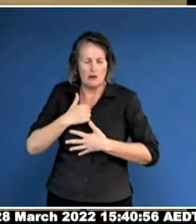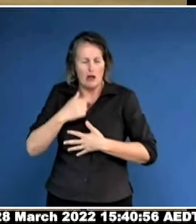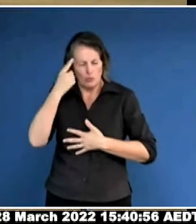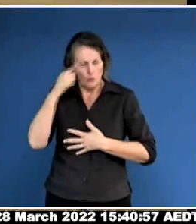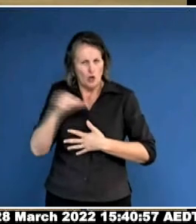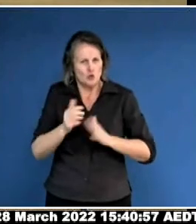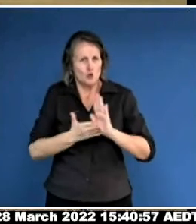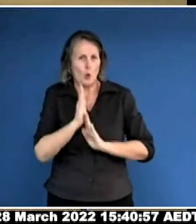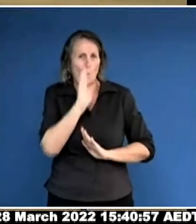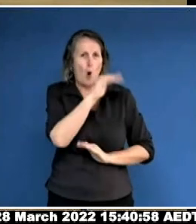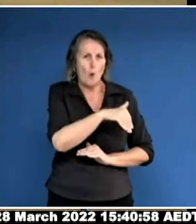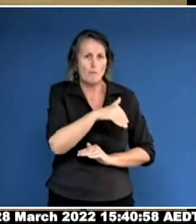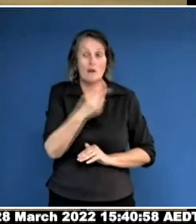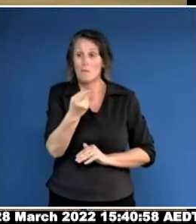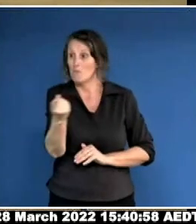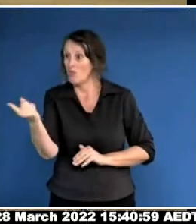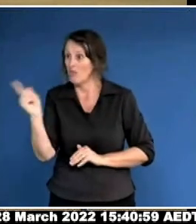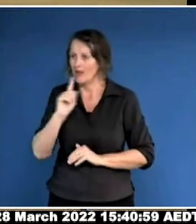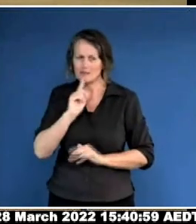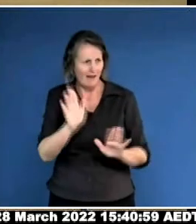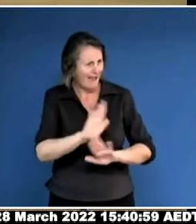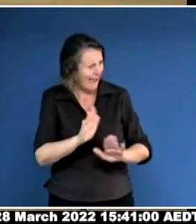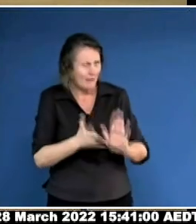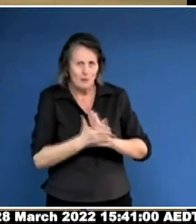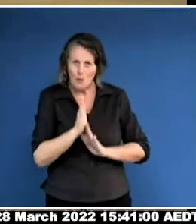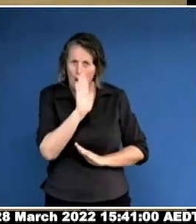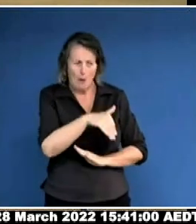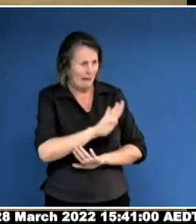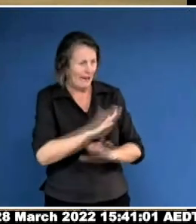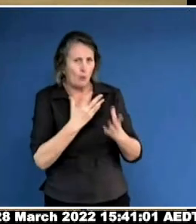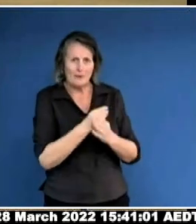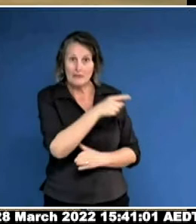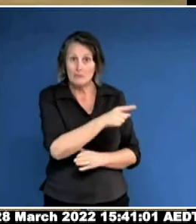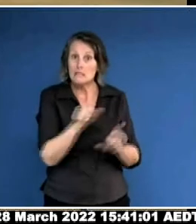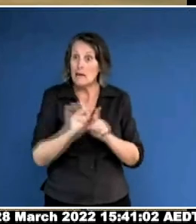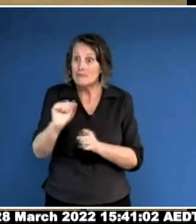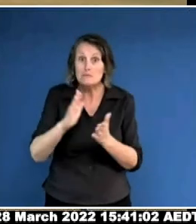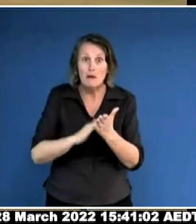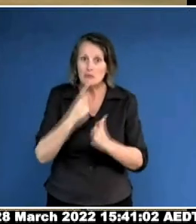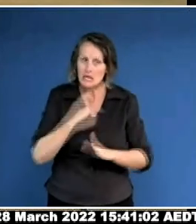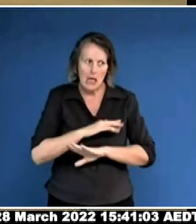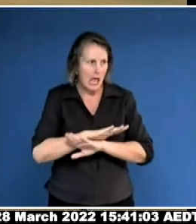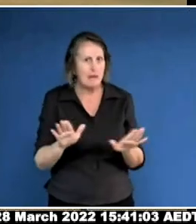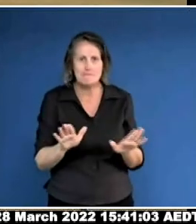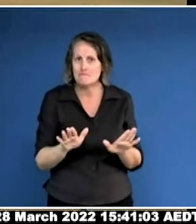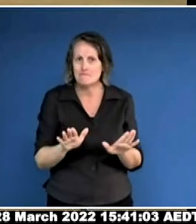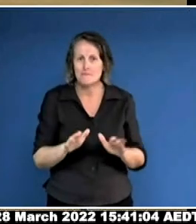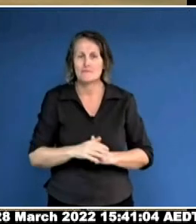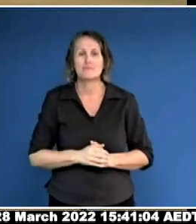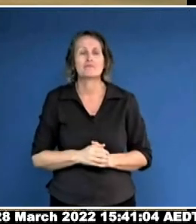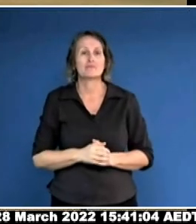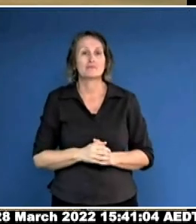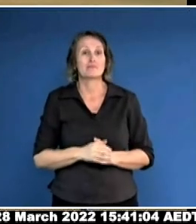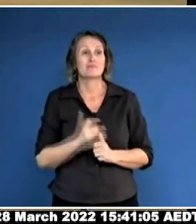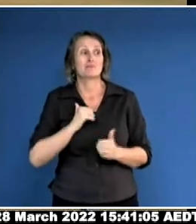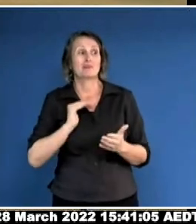home. The people talked with me and told me that I shouldn't go back. Even his mother told me to stay. When I got home,